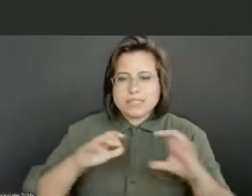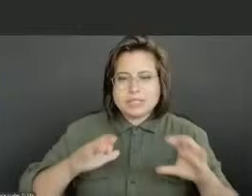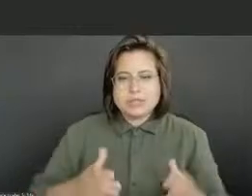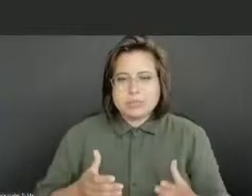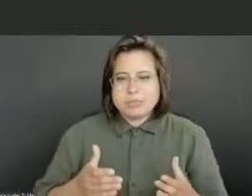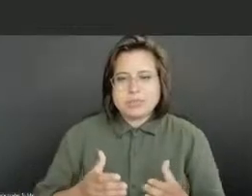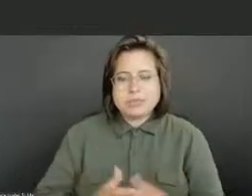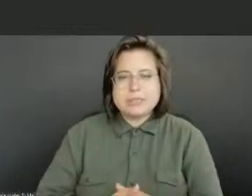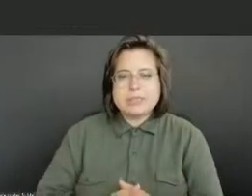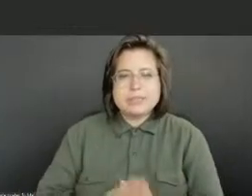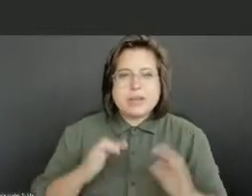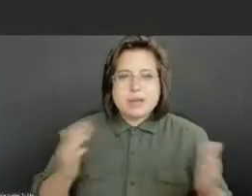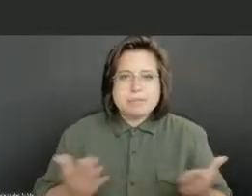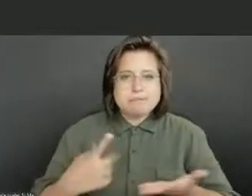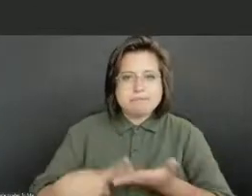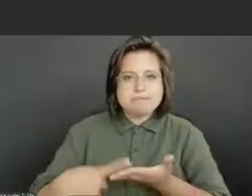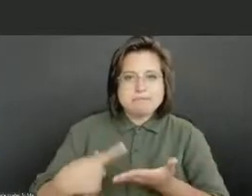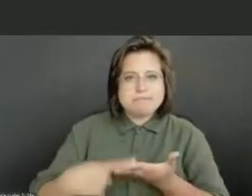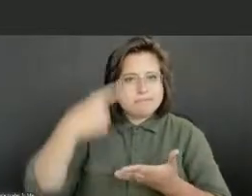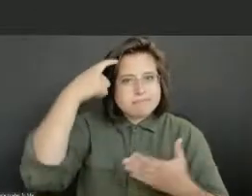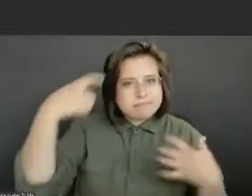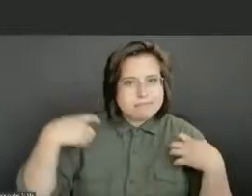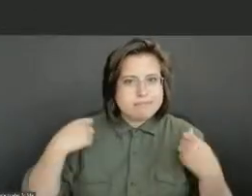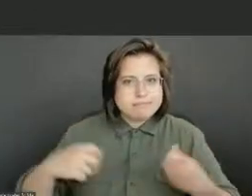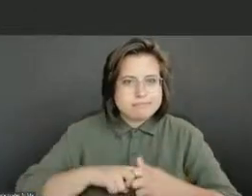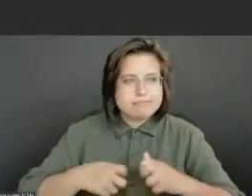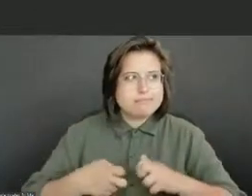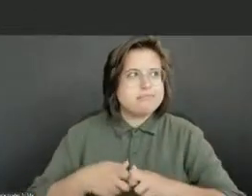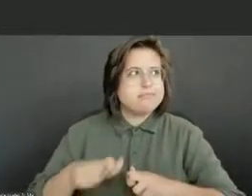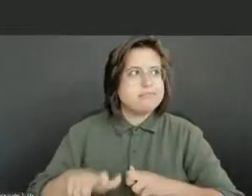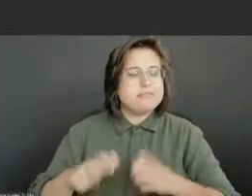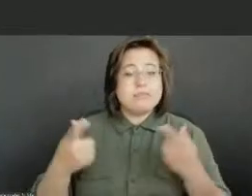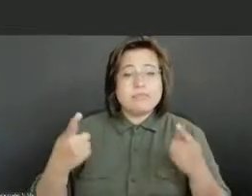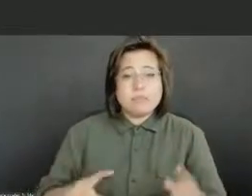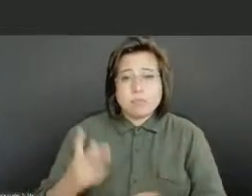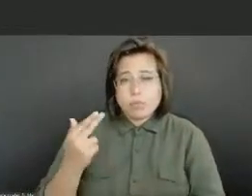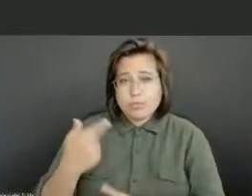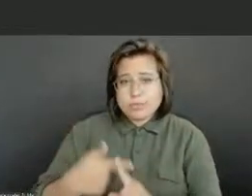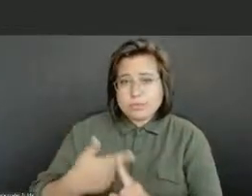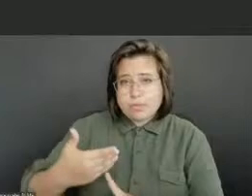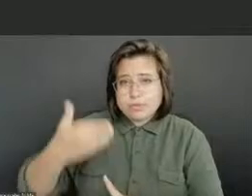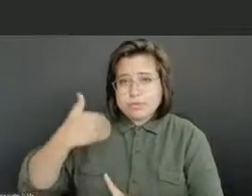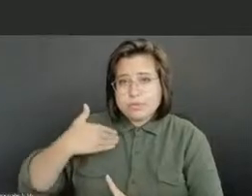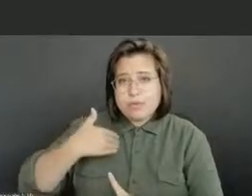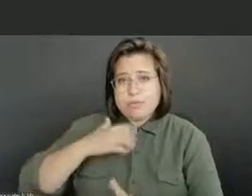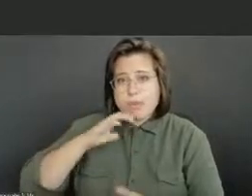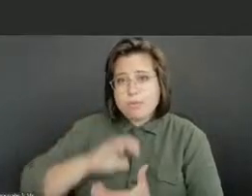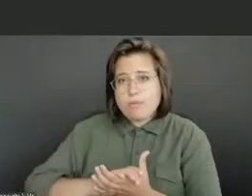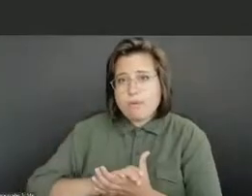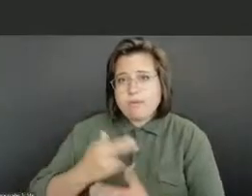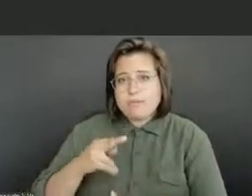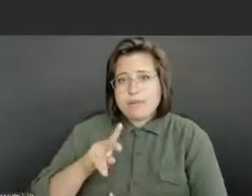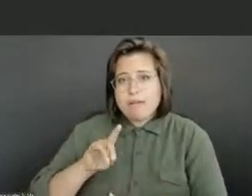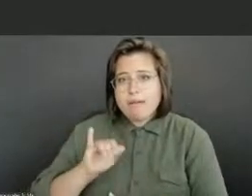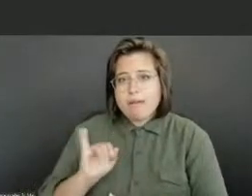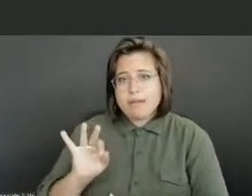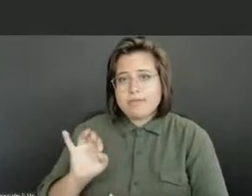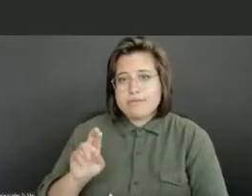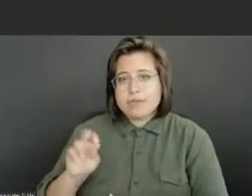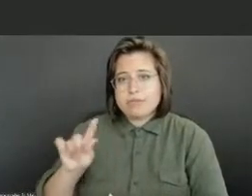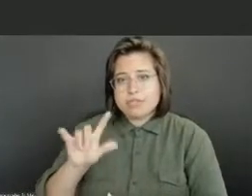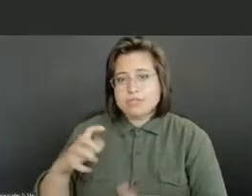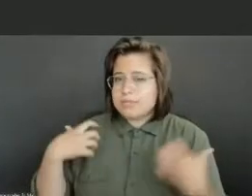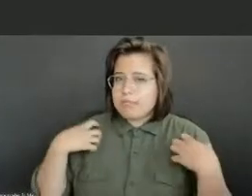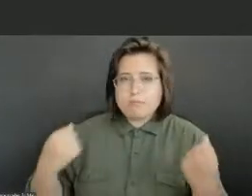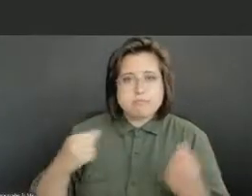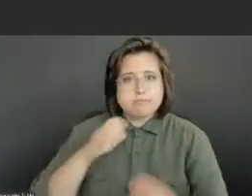the mental health issues of this. 13 months ago, my wife, Heidi Frere, was a healthy 50-year-old woman who